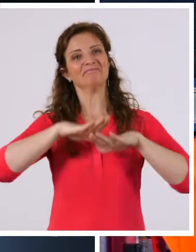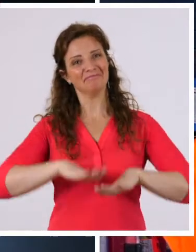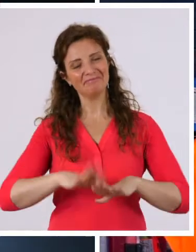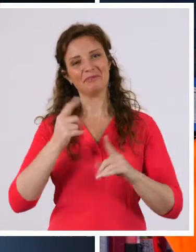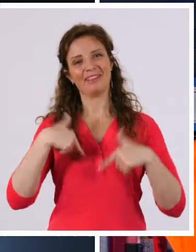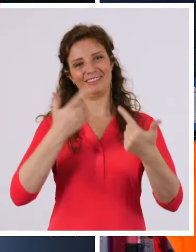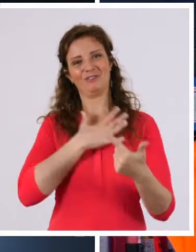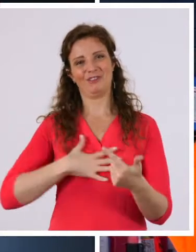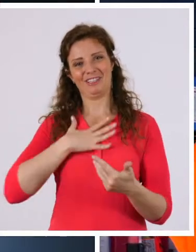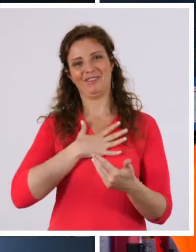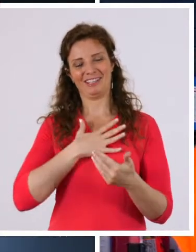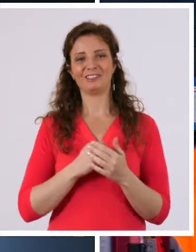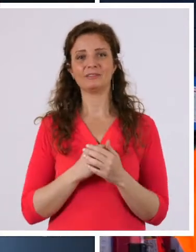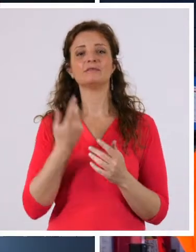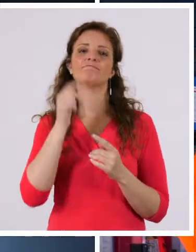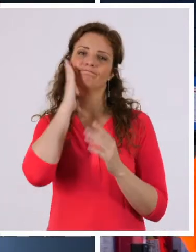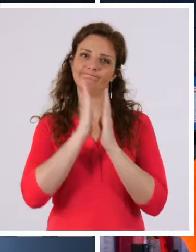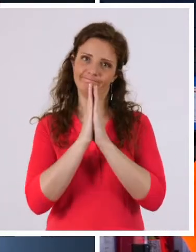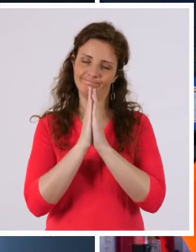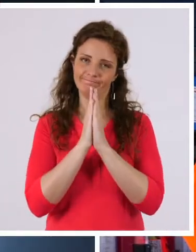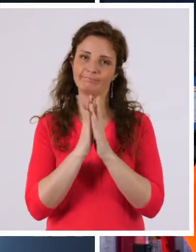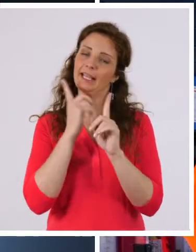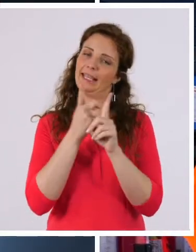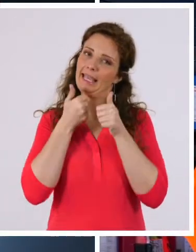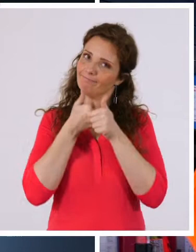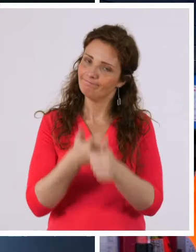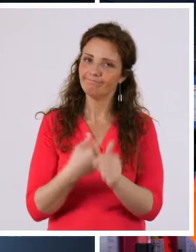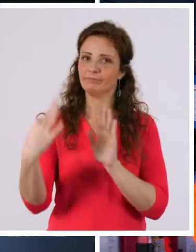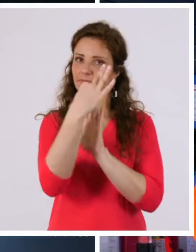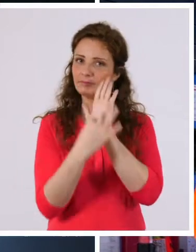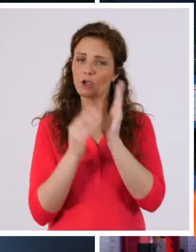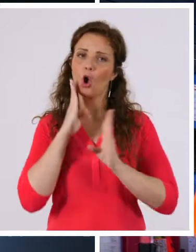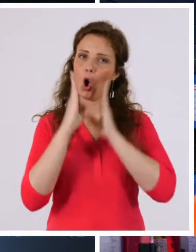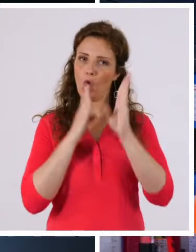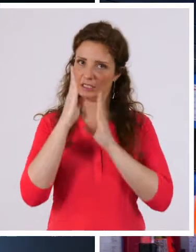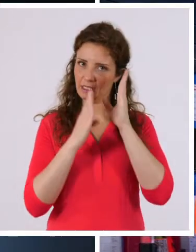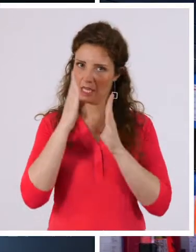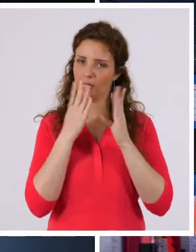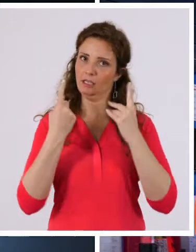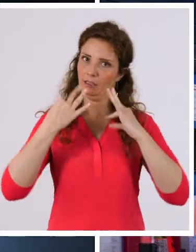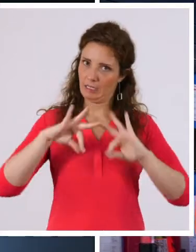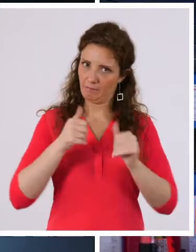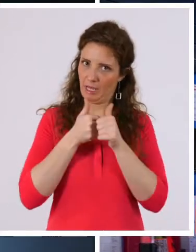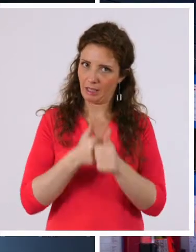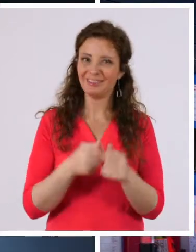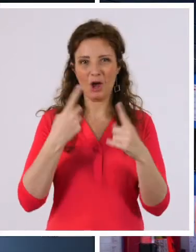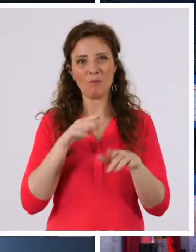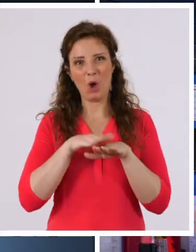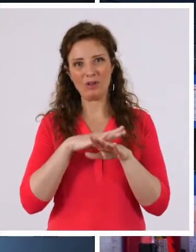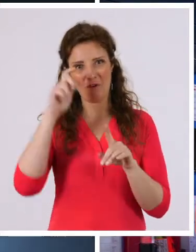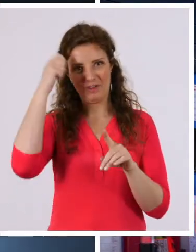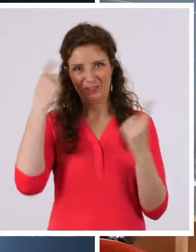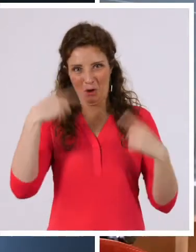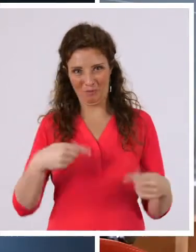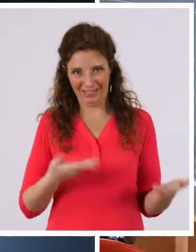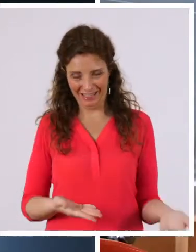board. We also invite you to follow the instructions provided in this video that has been made in compliance